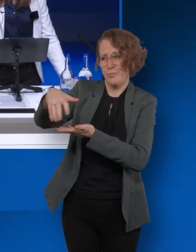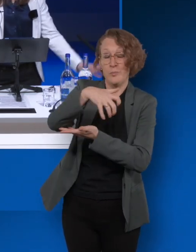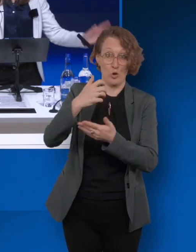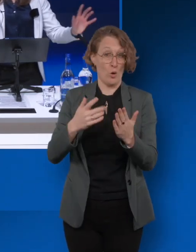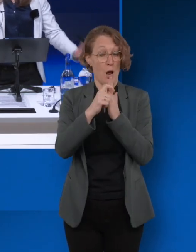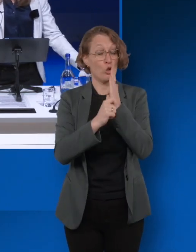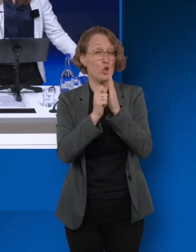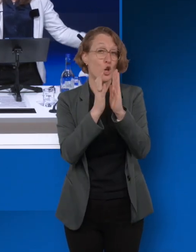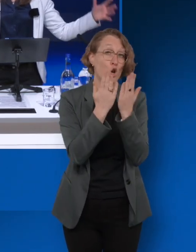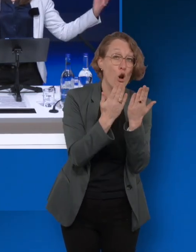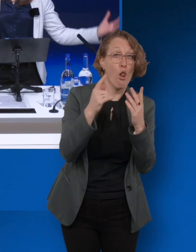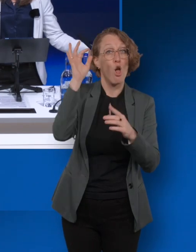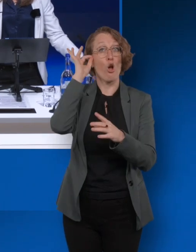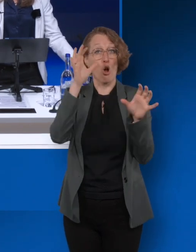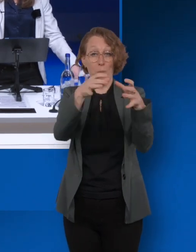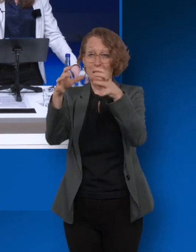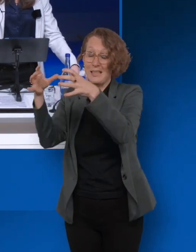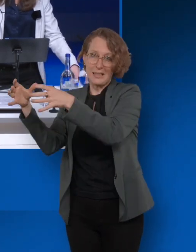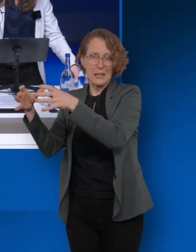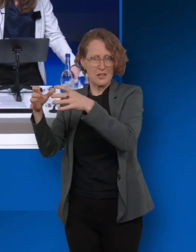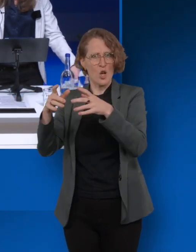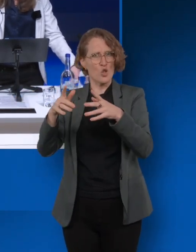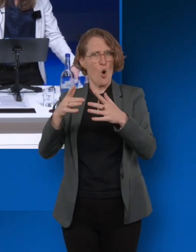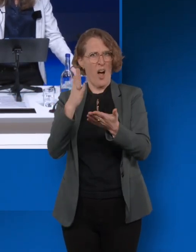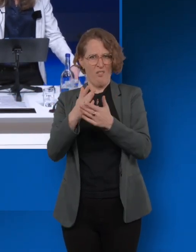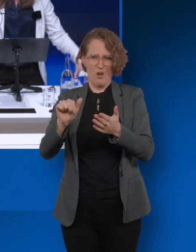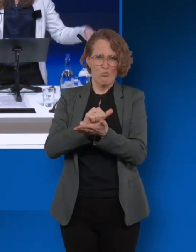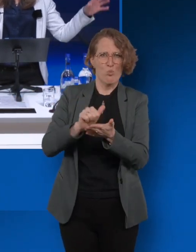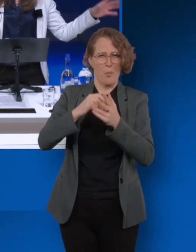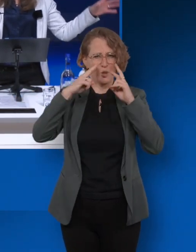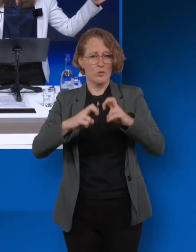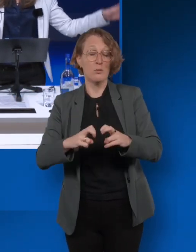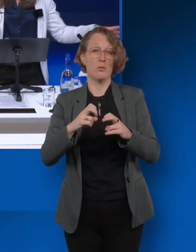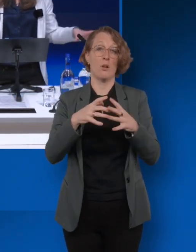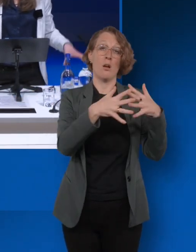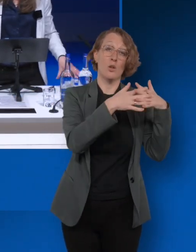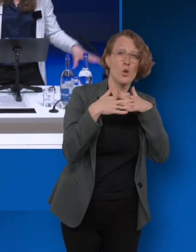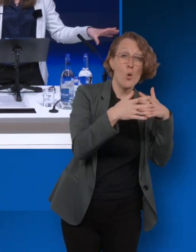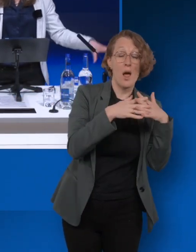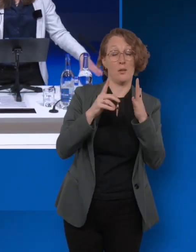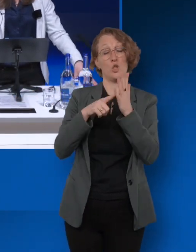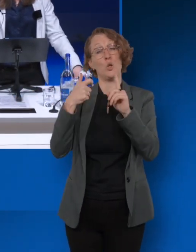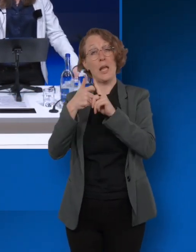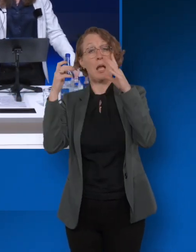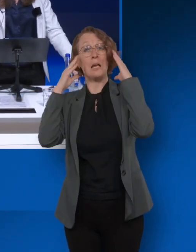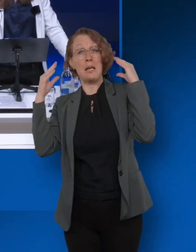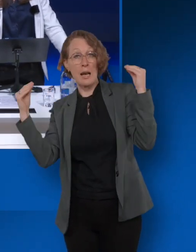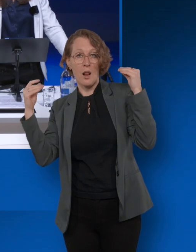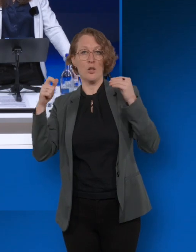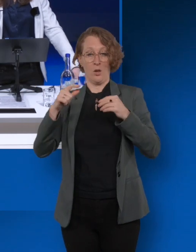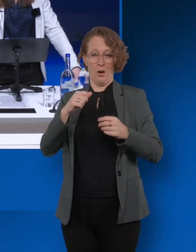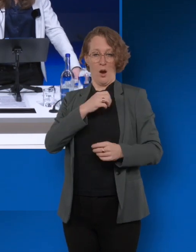are journals, there are committees, that it's, there are systematic studies in the US, the UK, the Netherlands, and so on